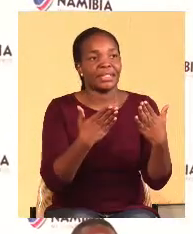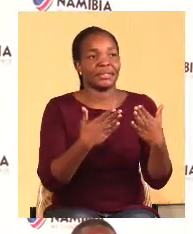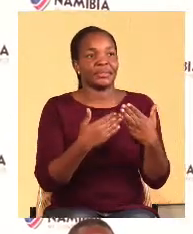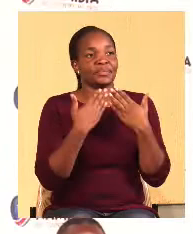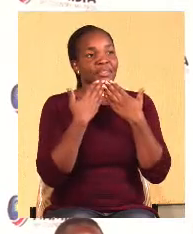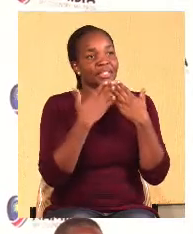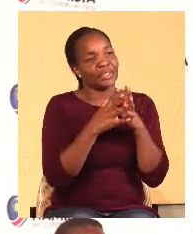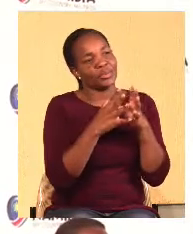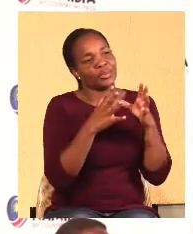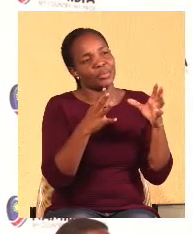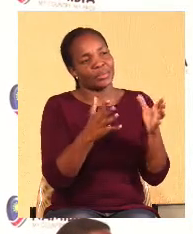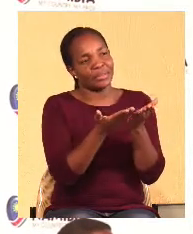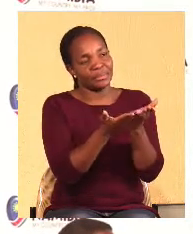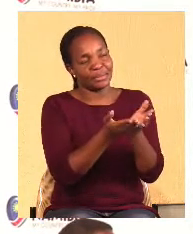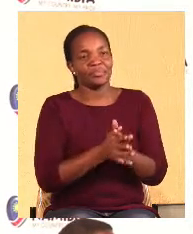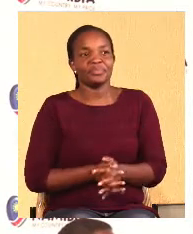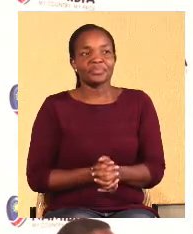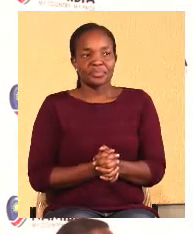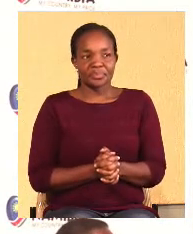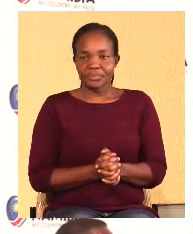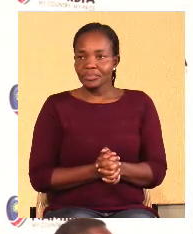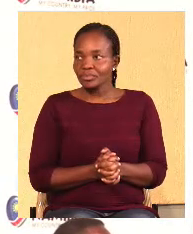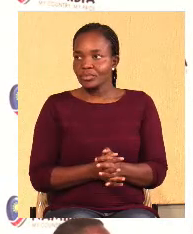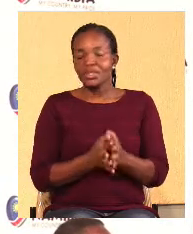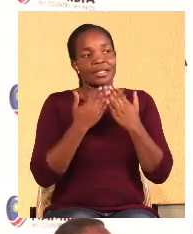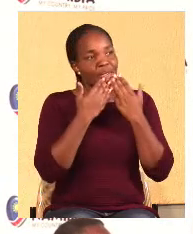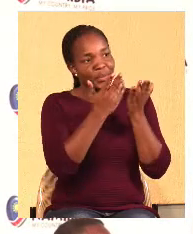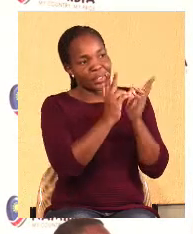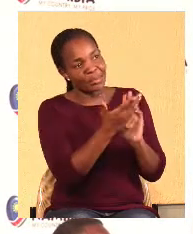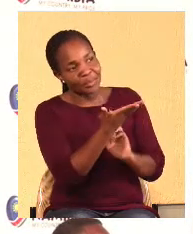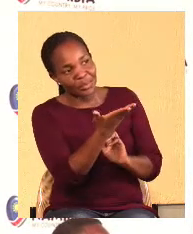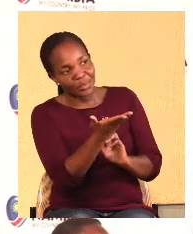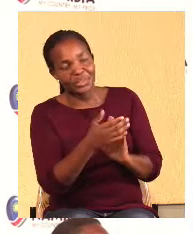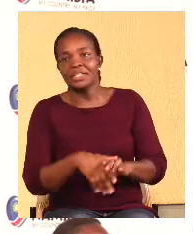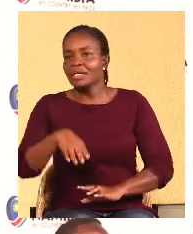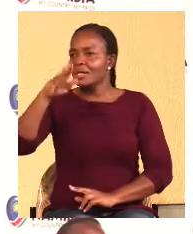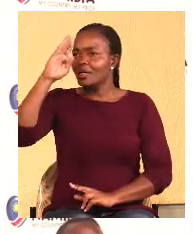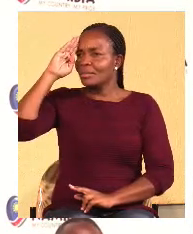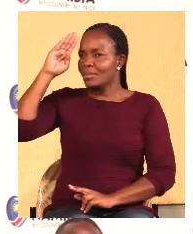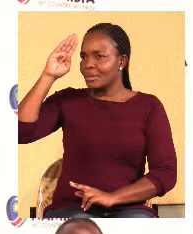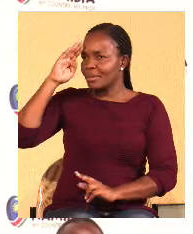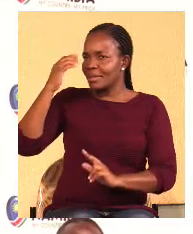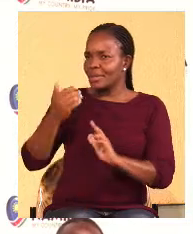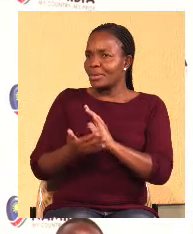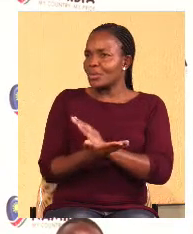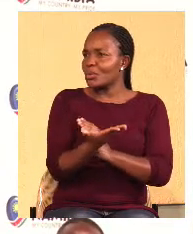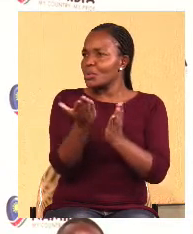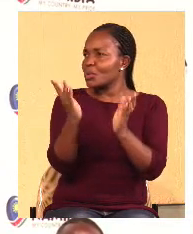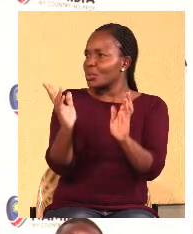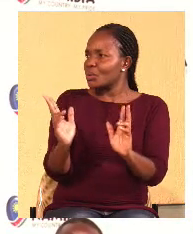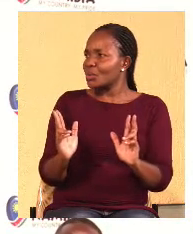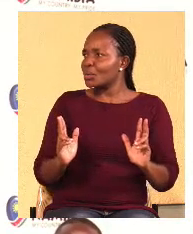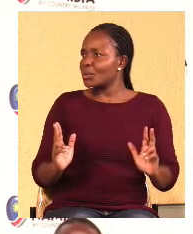Thank you very much, moderator. Thank you, colleagues. Good morning.